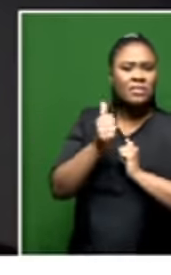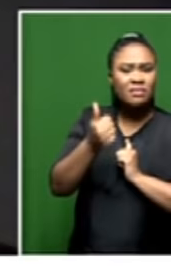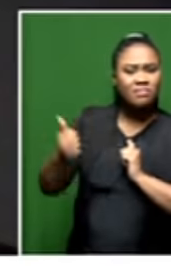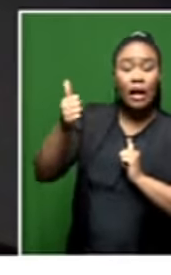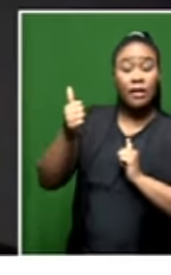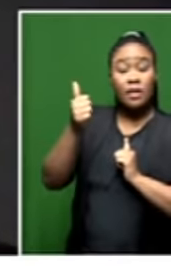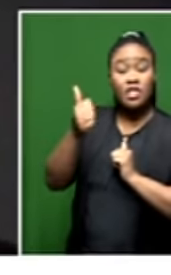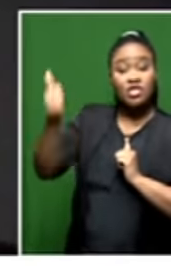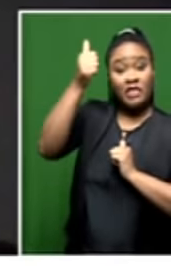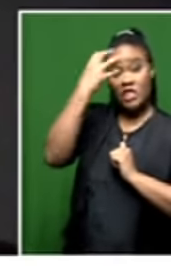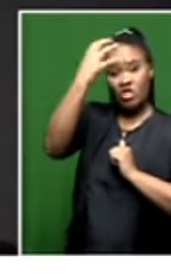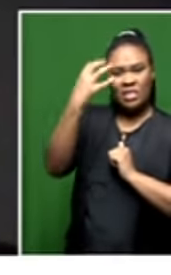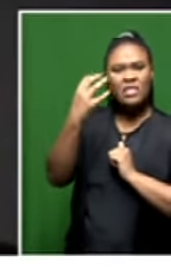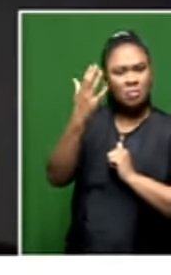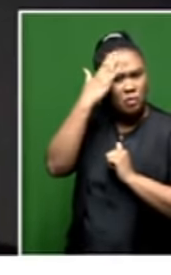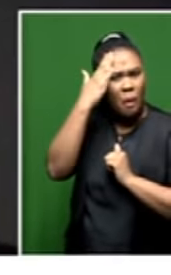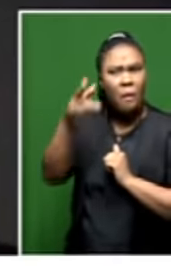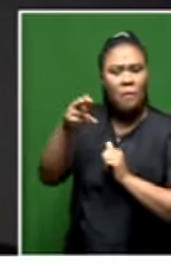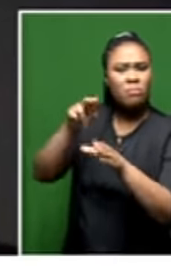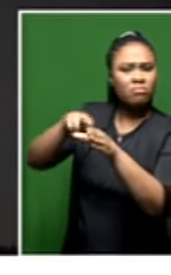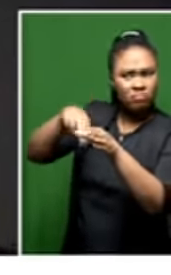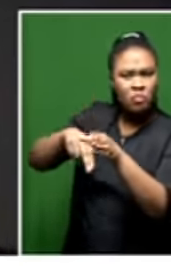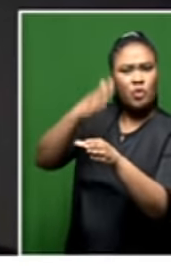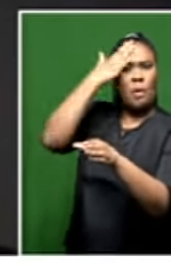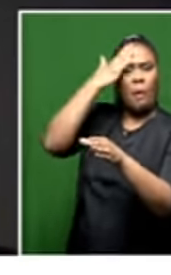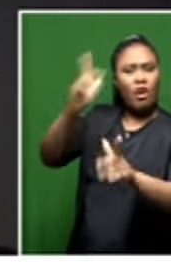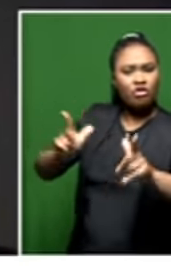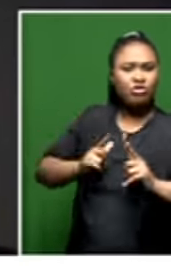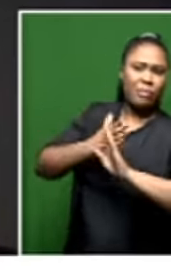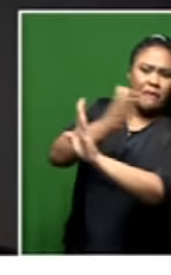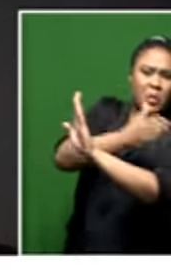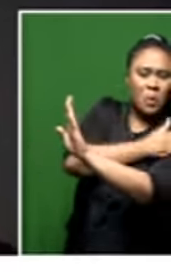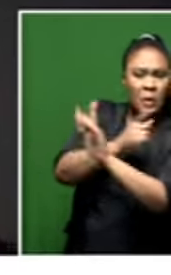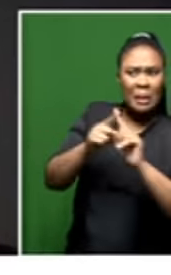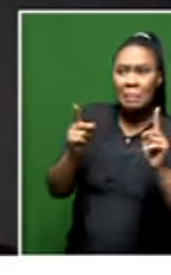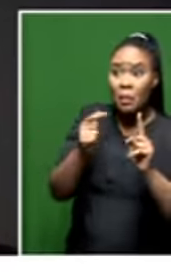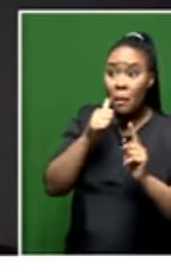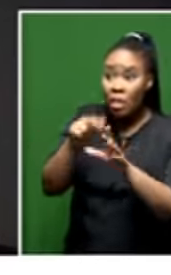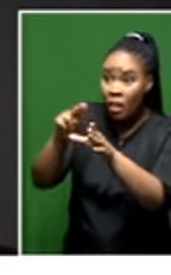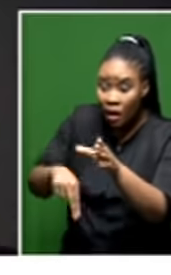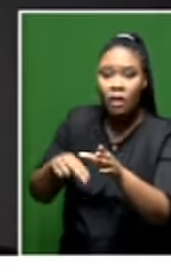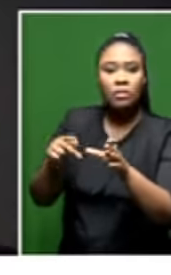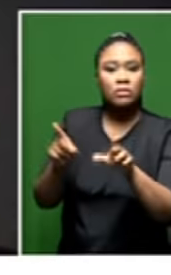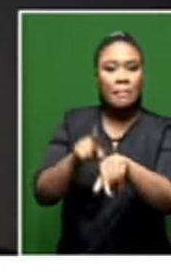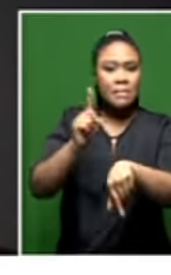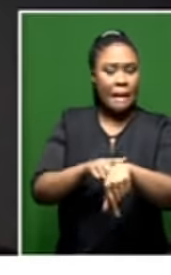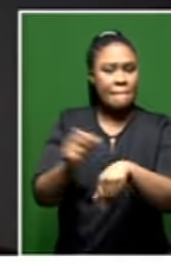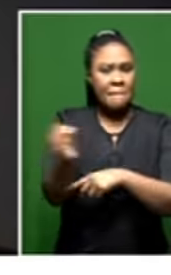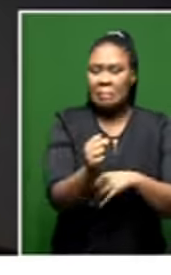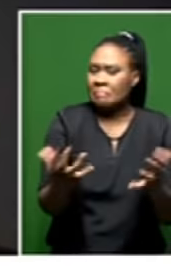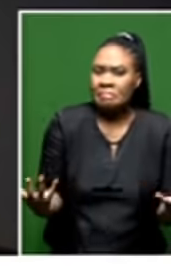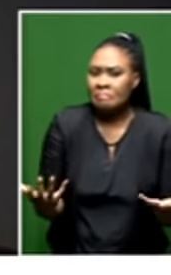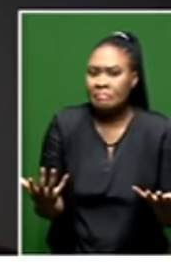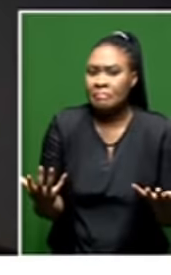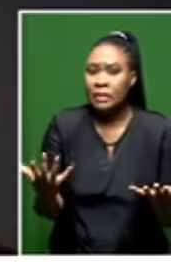when that was going to happen, and it's quite unprecedented for us to have had this gap between the tenure of a previous